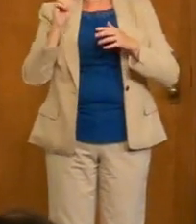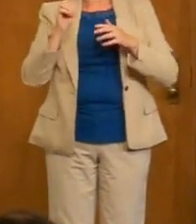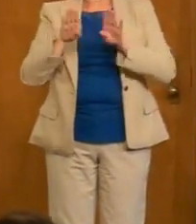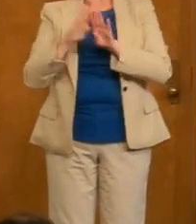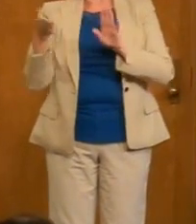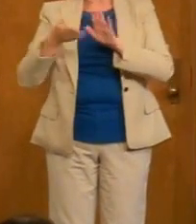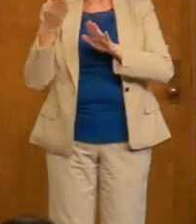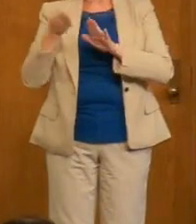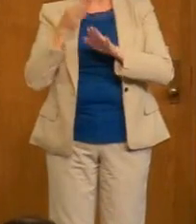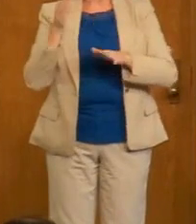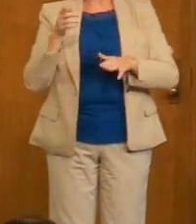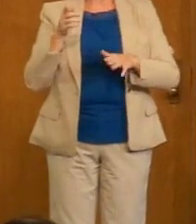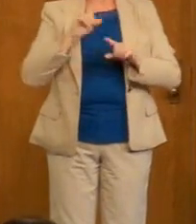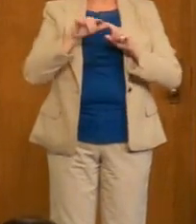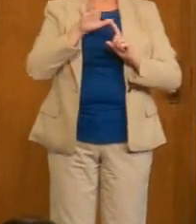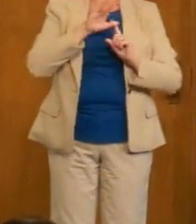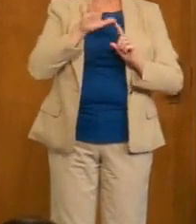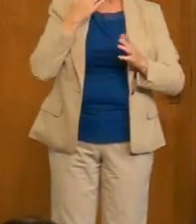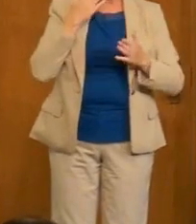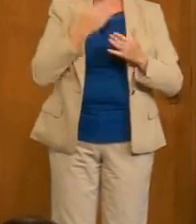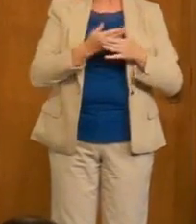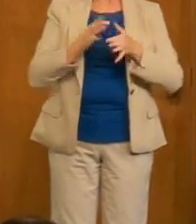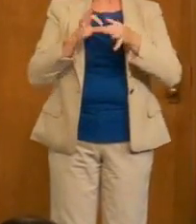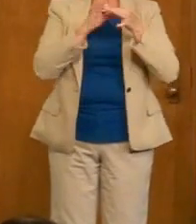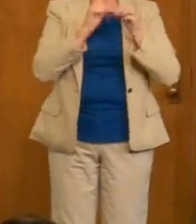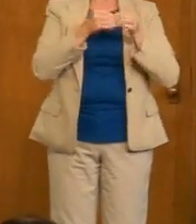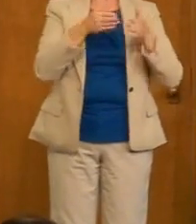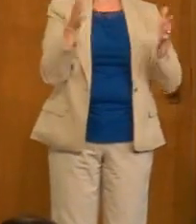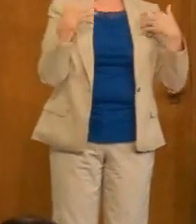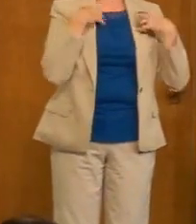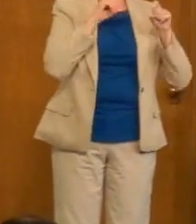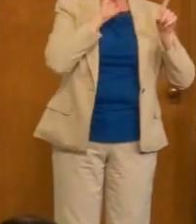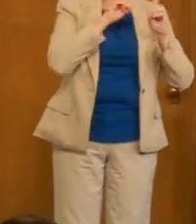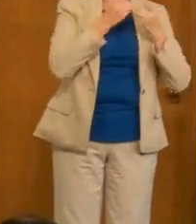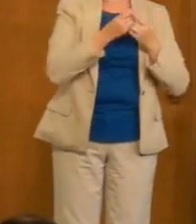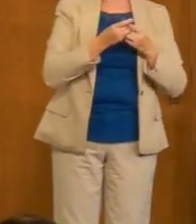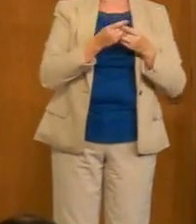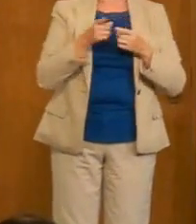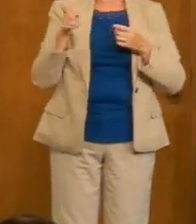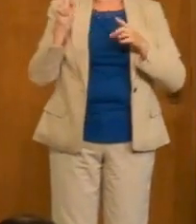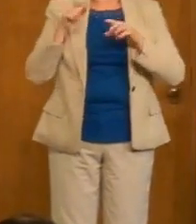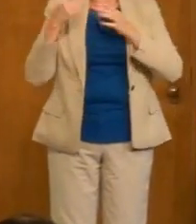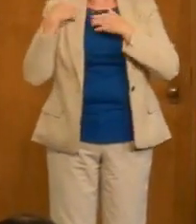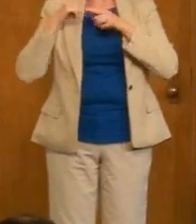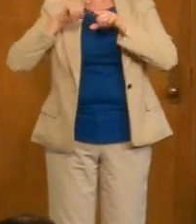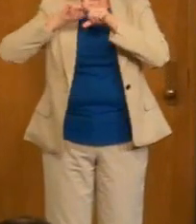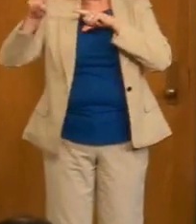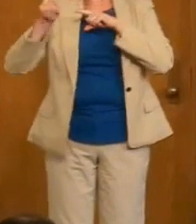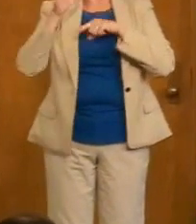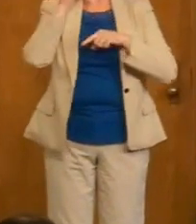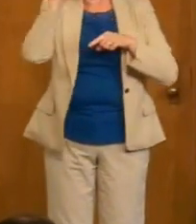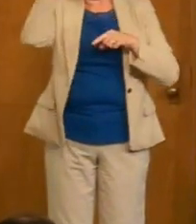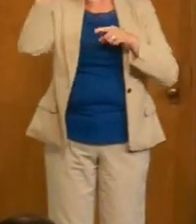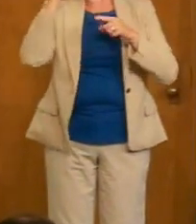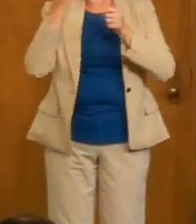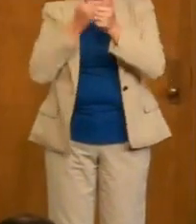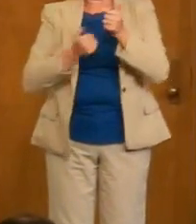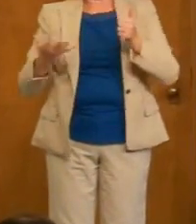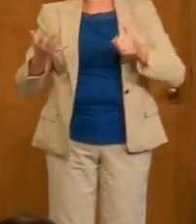to impact that variant, at a future date, there's no ruling out going back to additional measures if required.